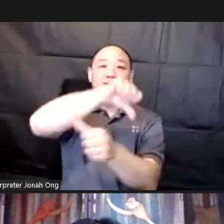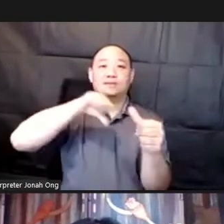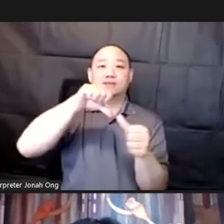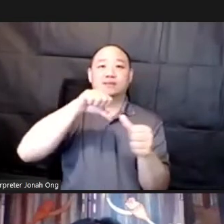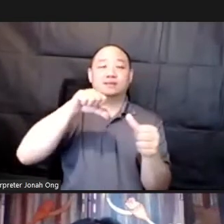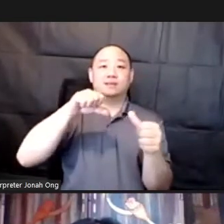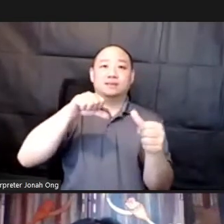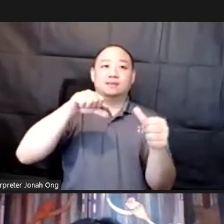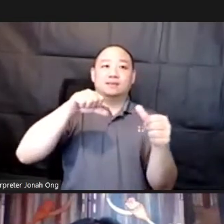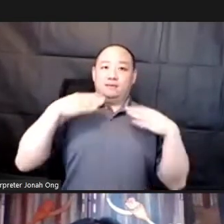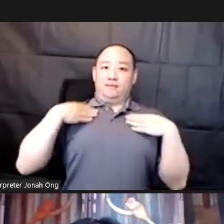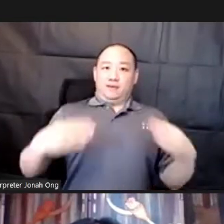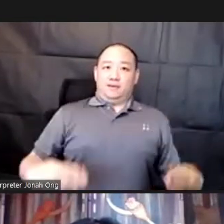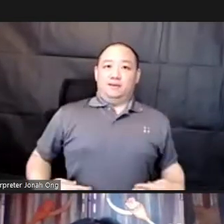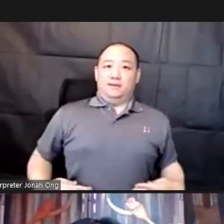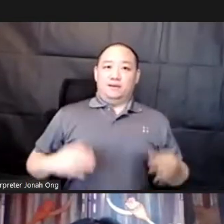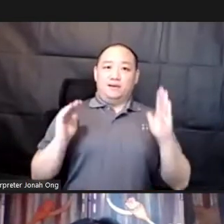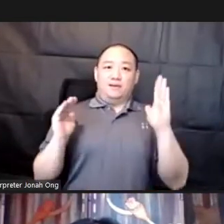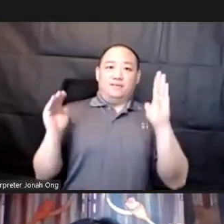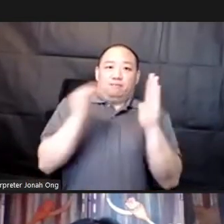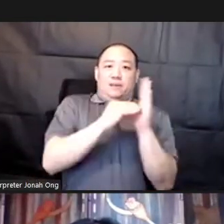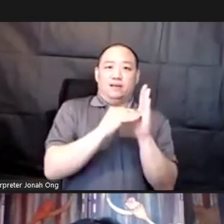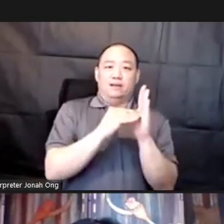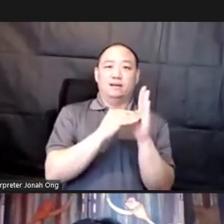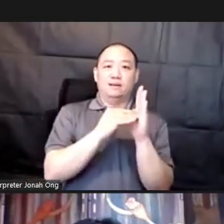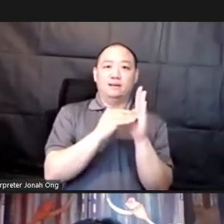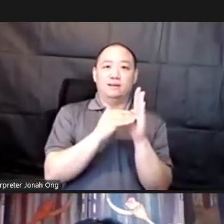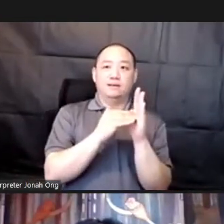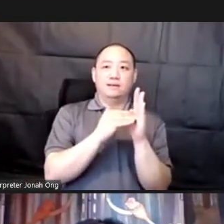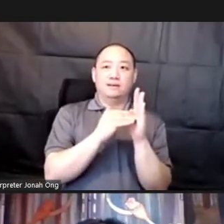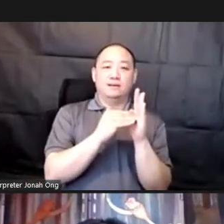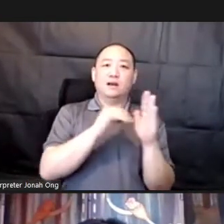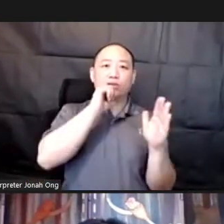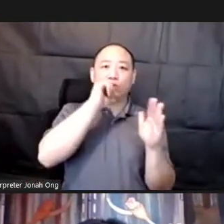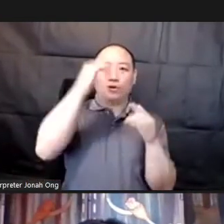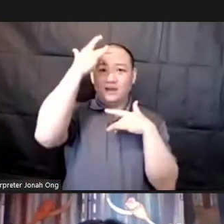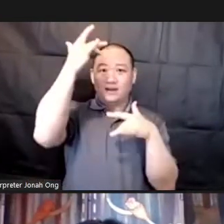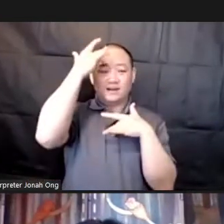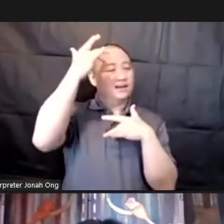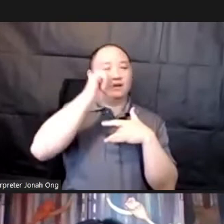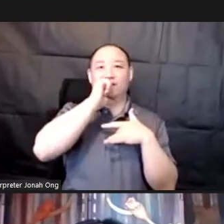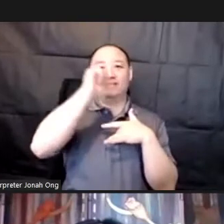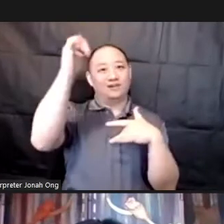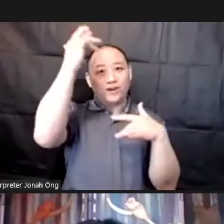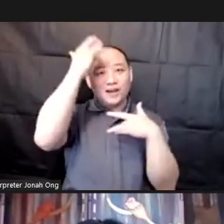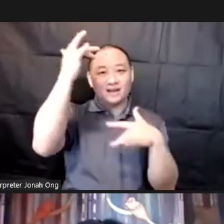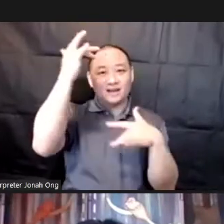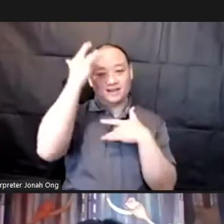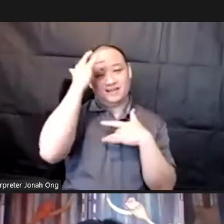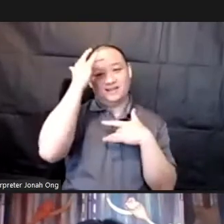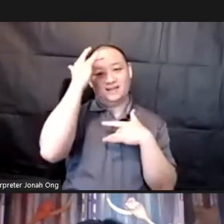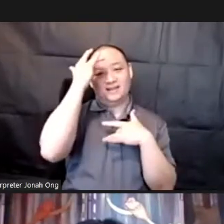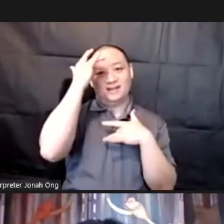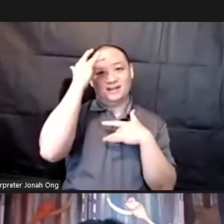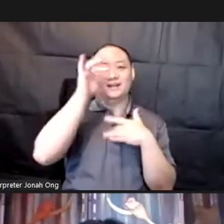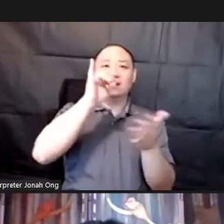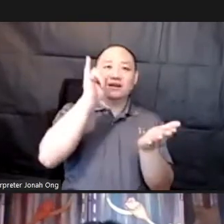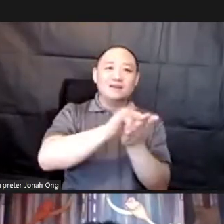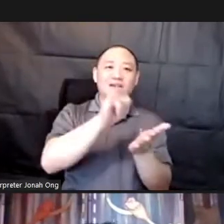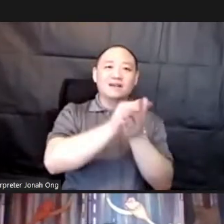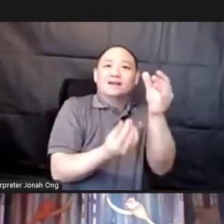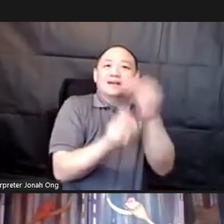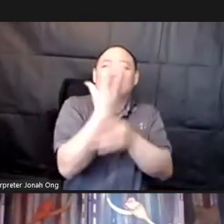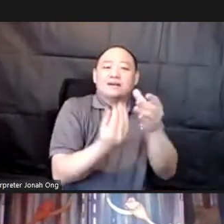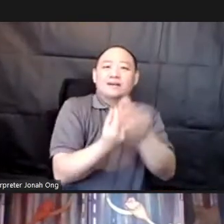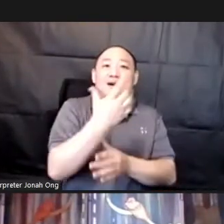physical barriers. Yeah, but it's not physical illness. It is caused by the society. It's not by